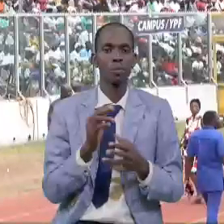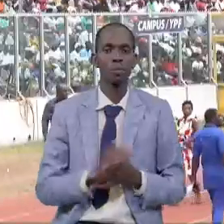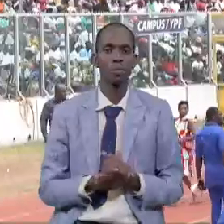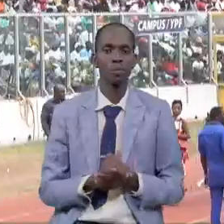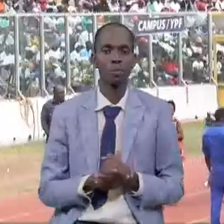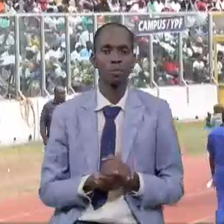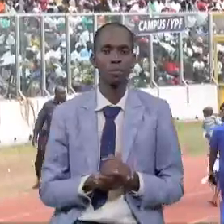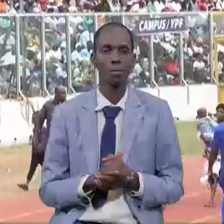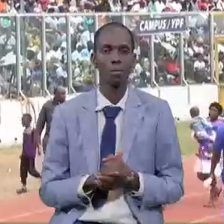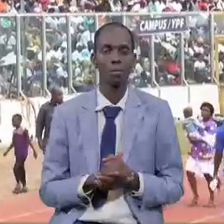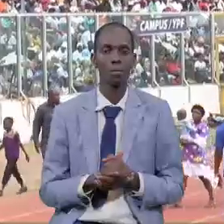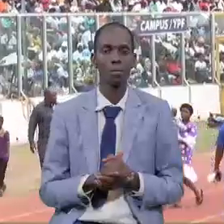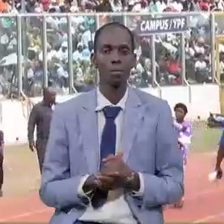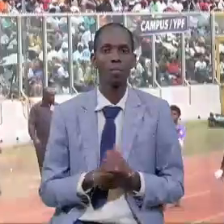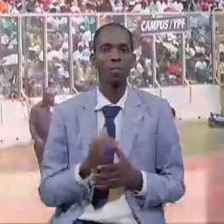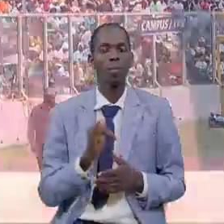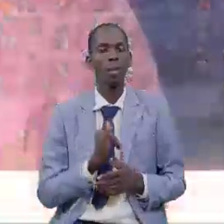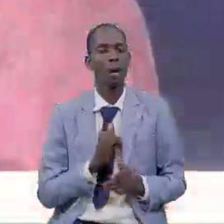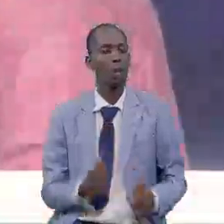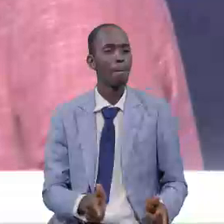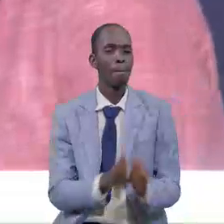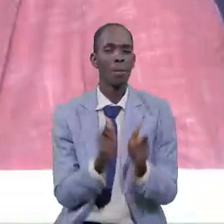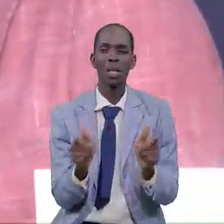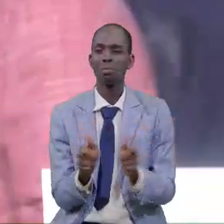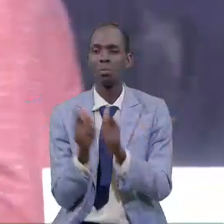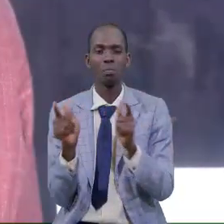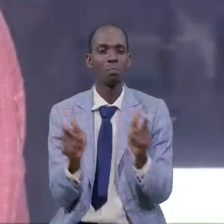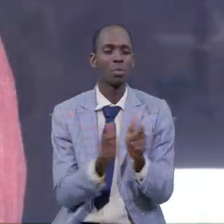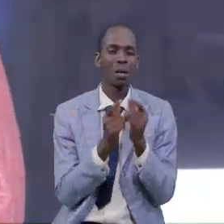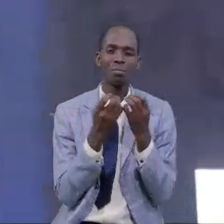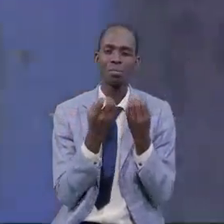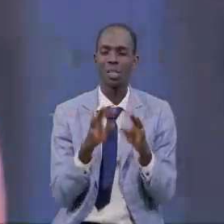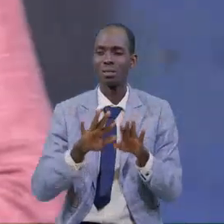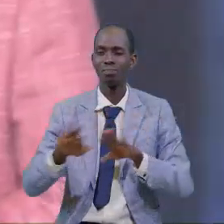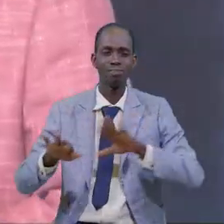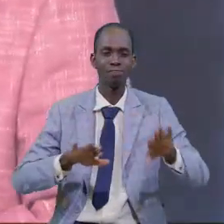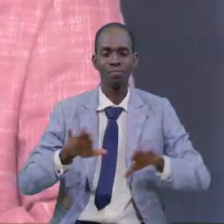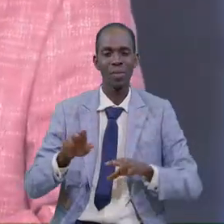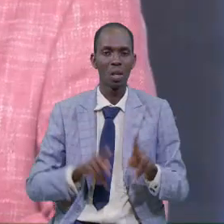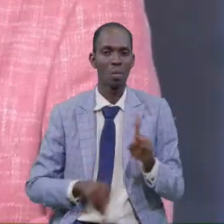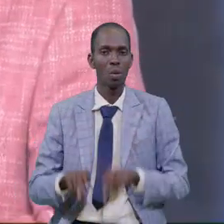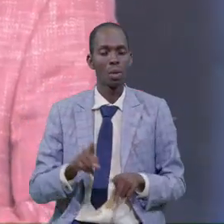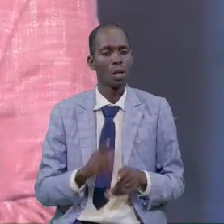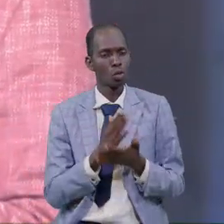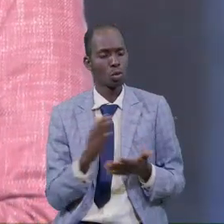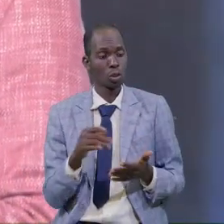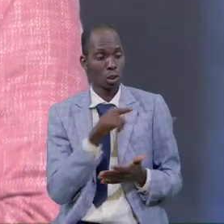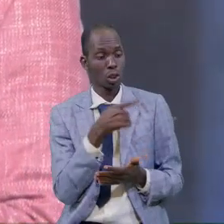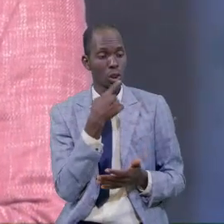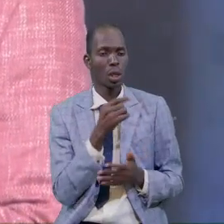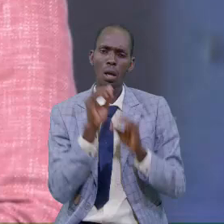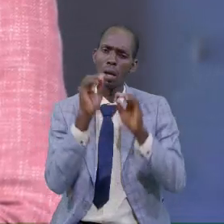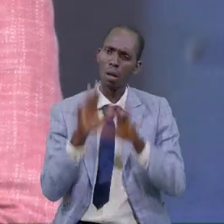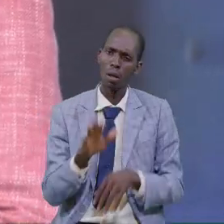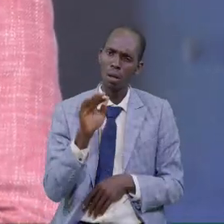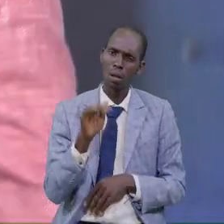I've met different people, and this one says, "Teacher, I was in your